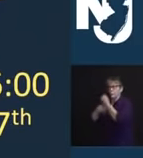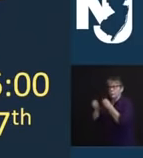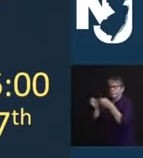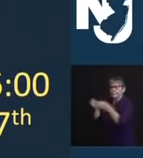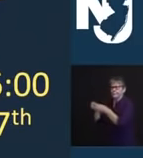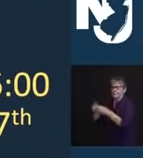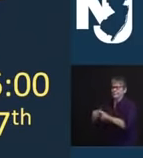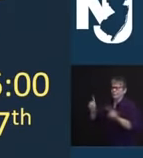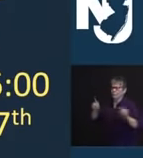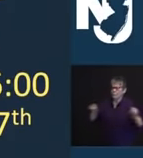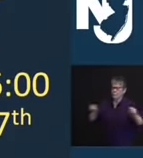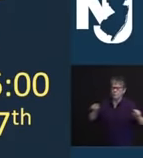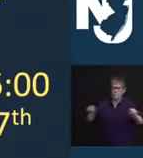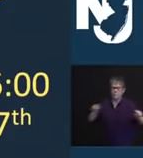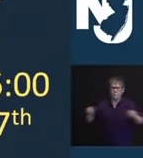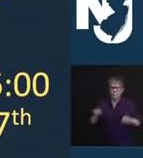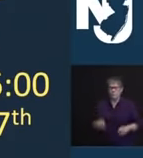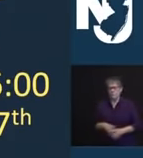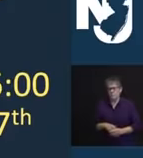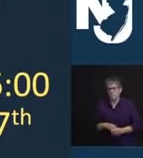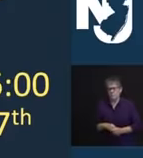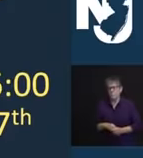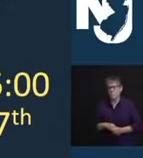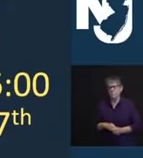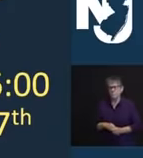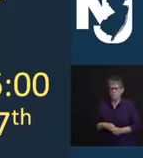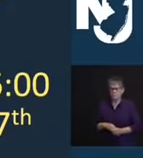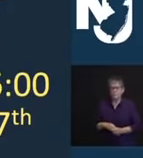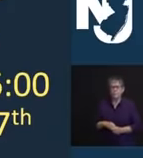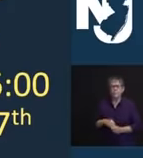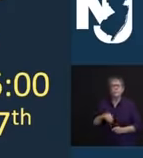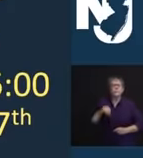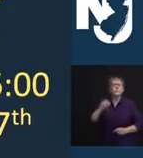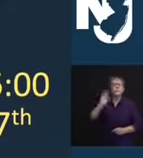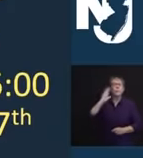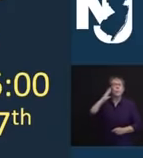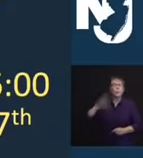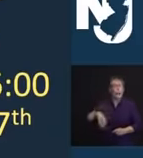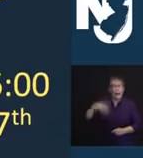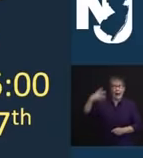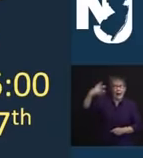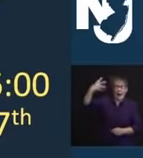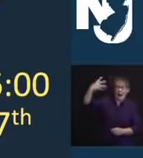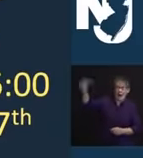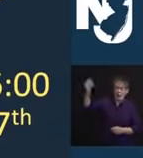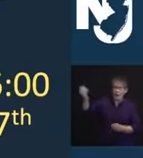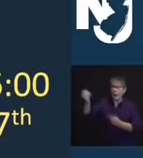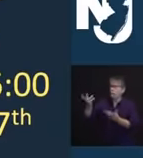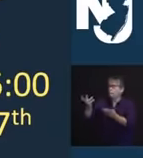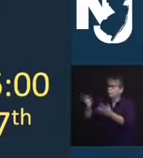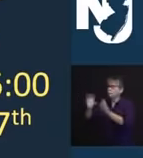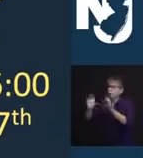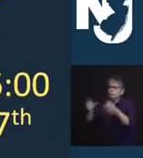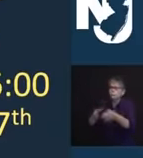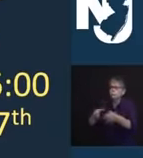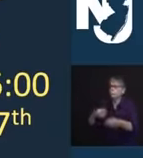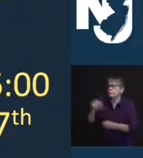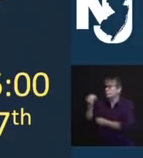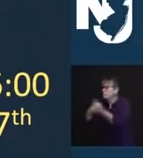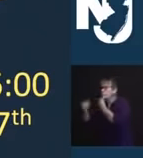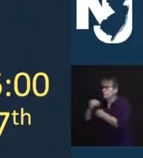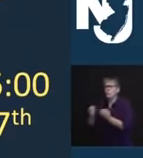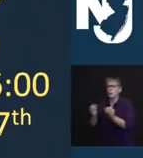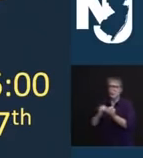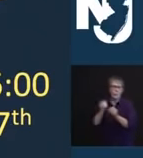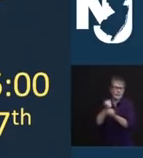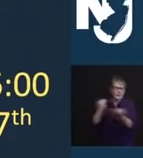are safer than indoor environments, and there's no question about that, during this dangerous period, any type of mass gathering creates